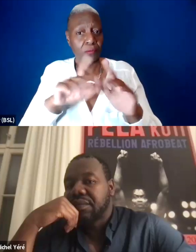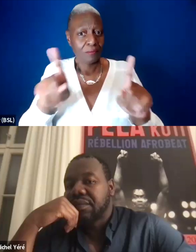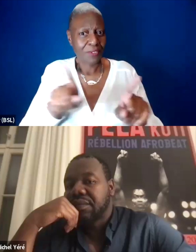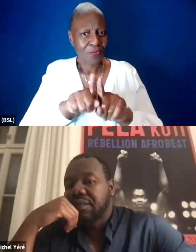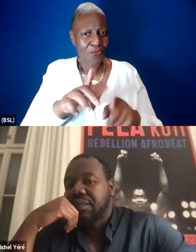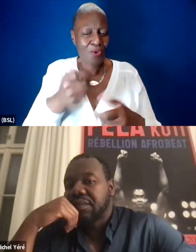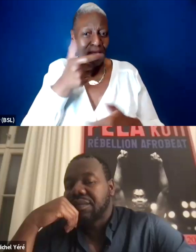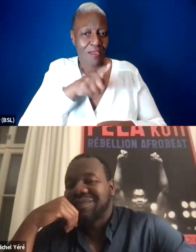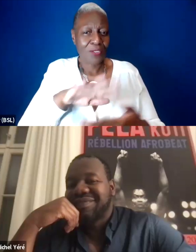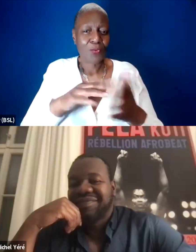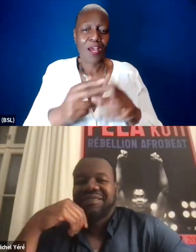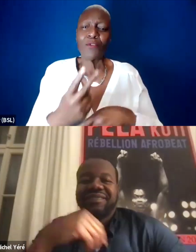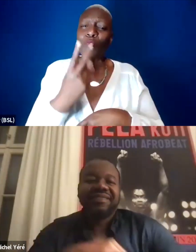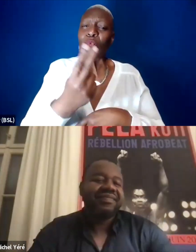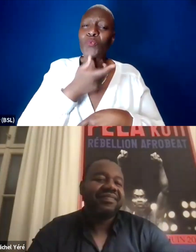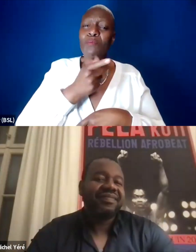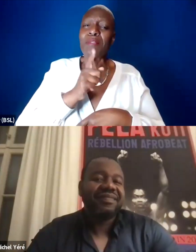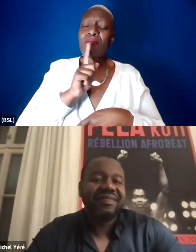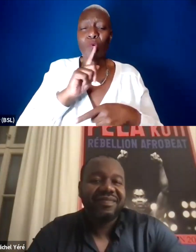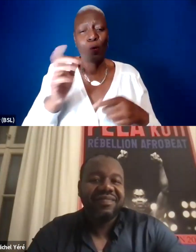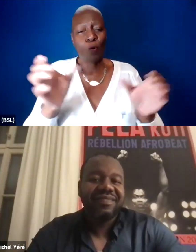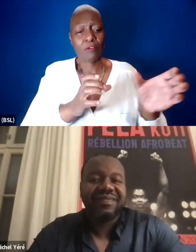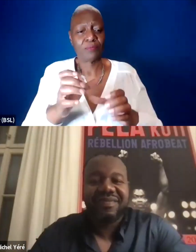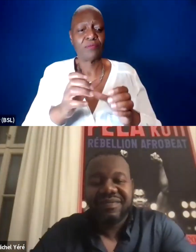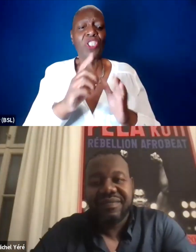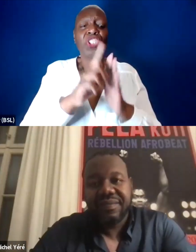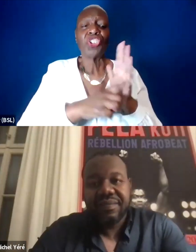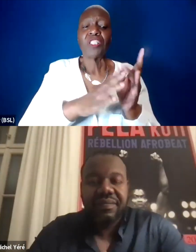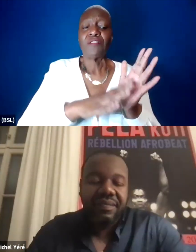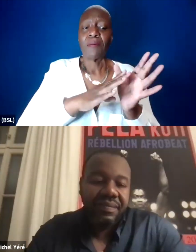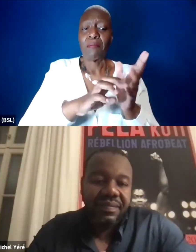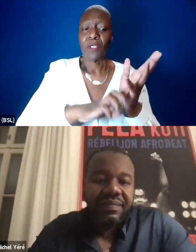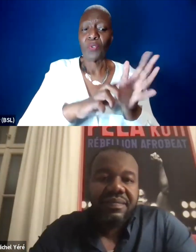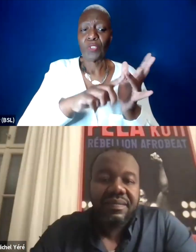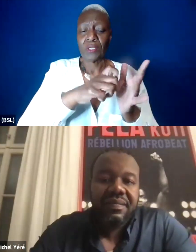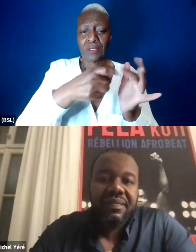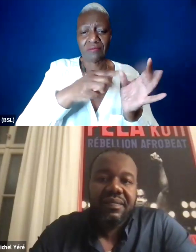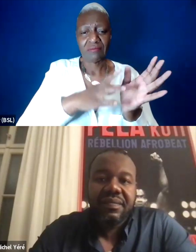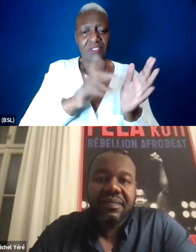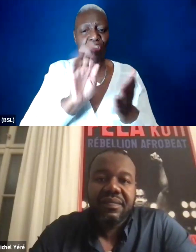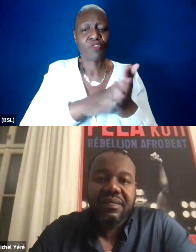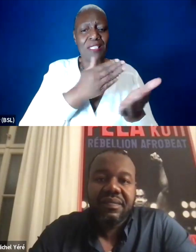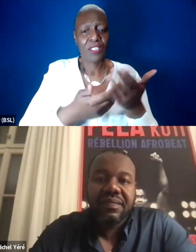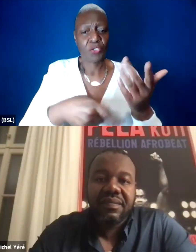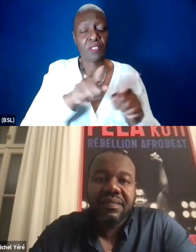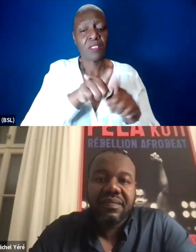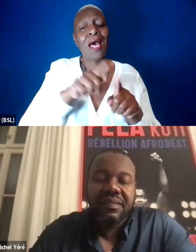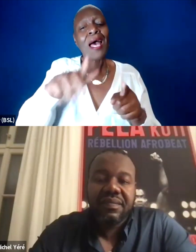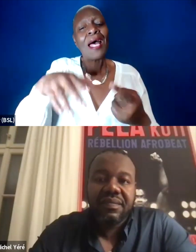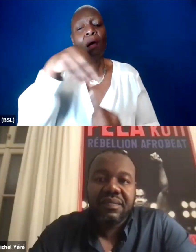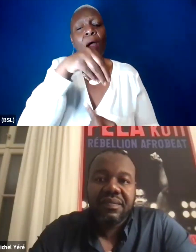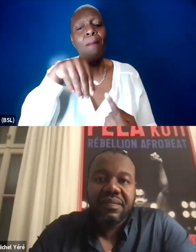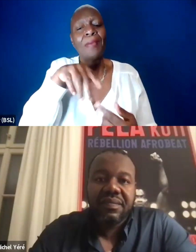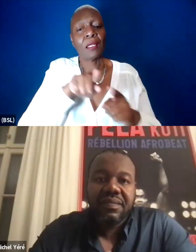two contributors here with us today. Jennifer Manoukian has translated the poems of Missak Manouchian, an Armenian anti-fascist